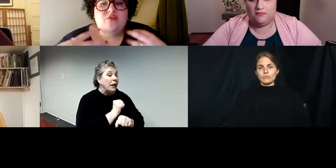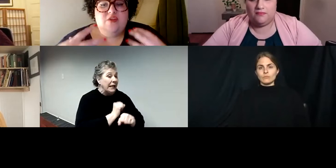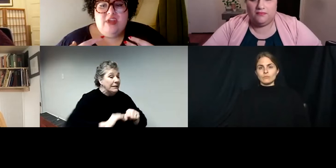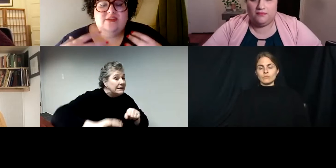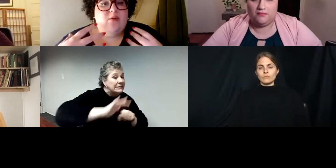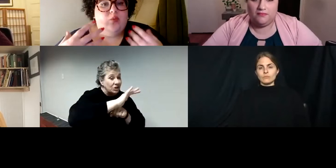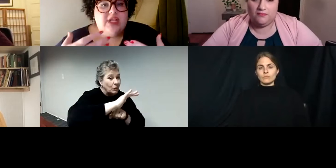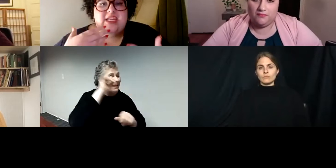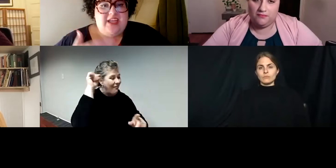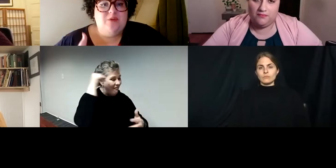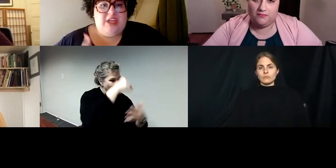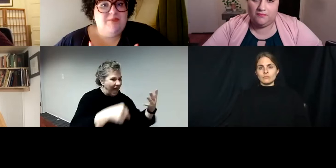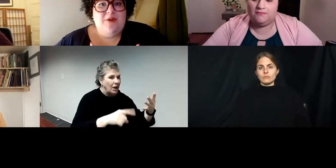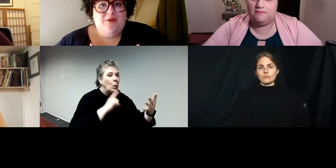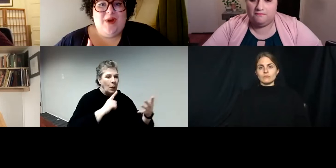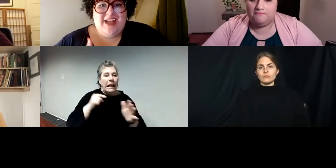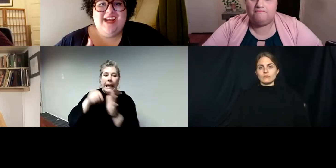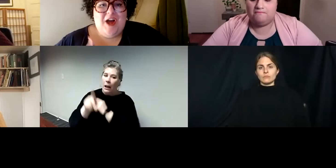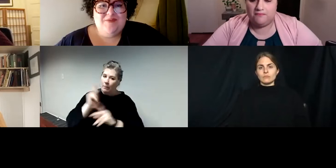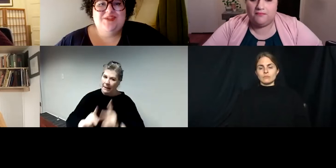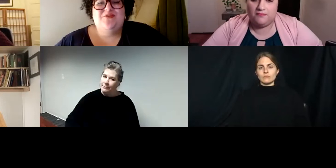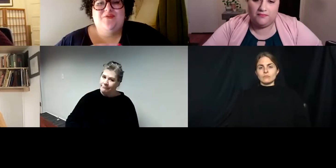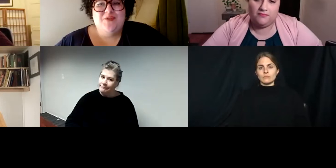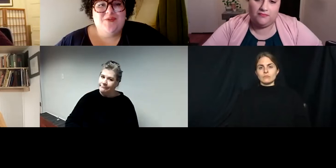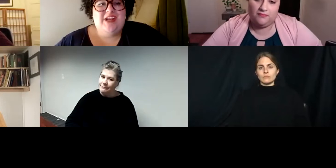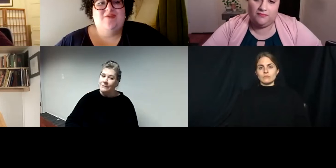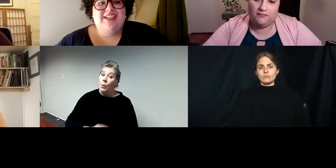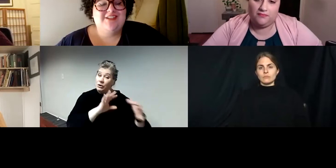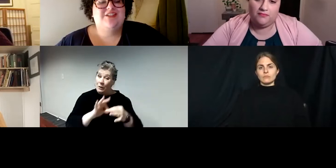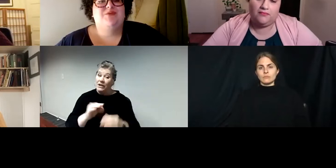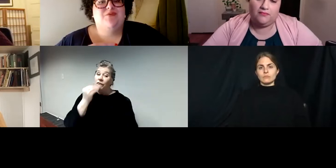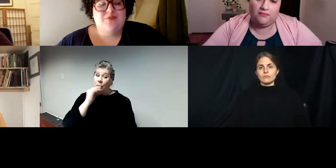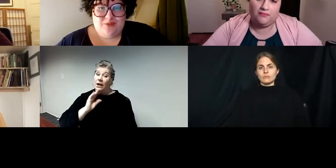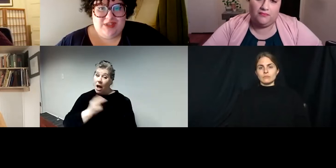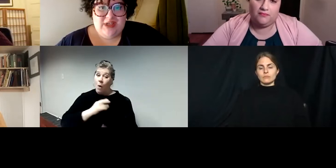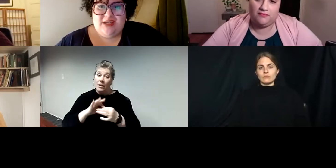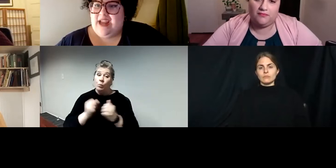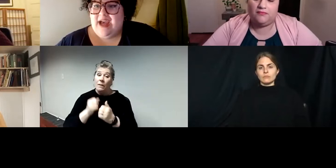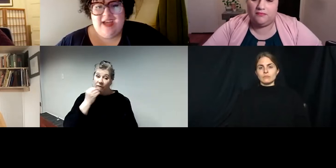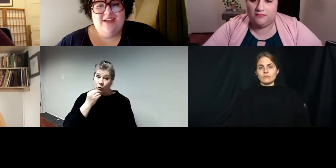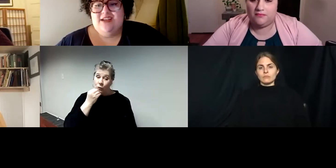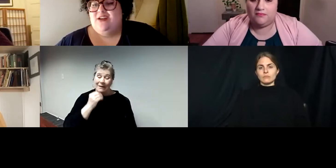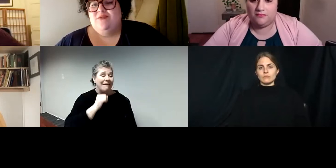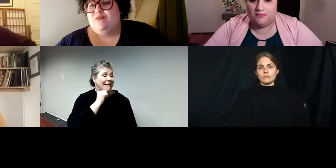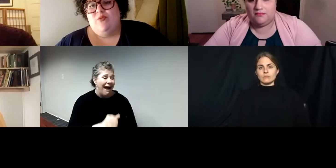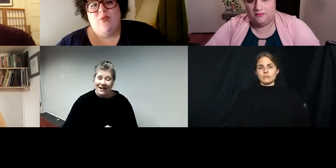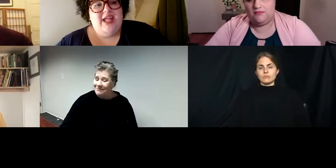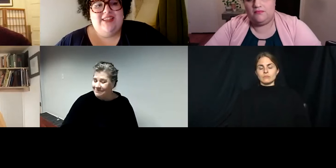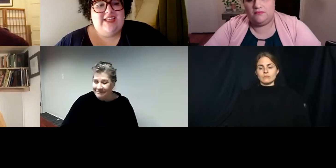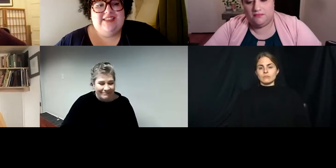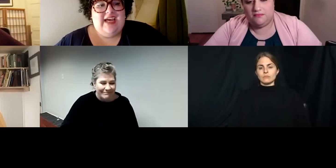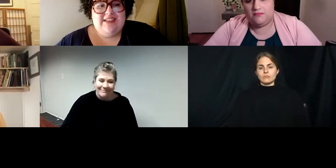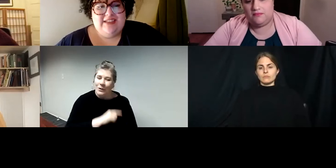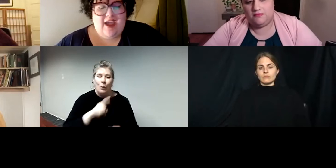those are the things that really kill people when it comes to food and our relationship to food, not when